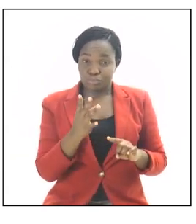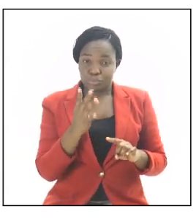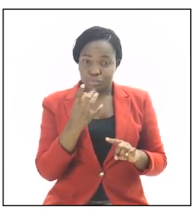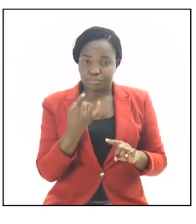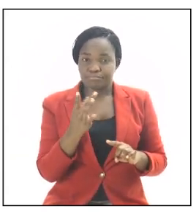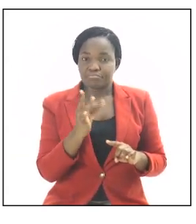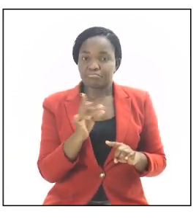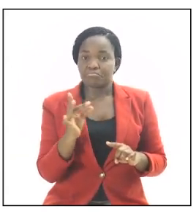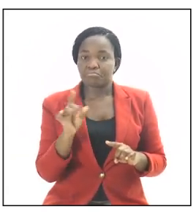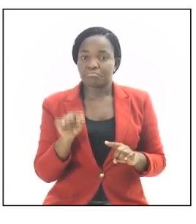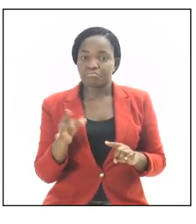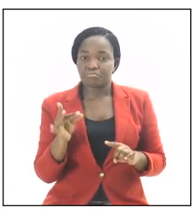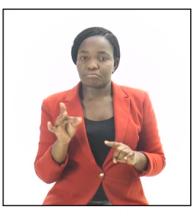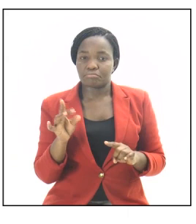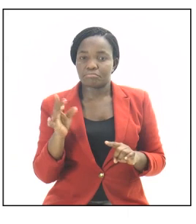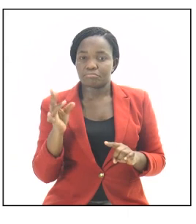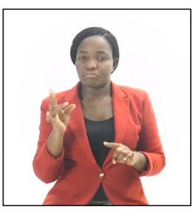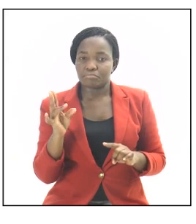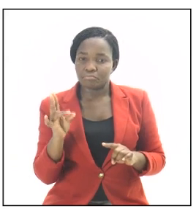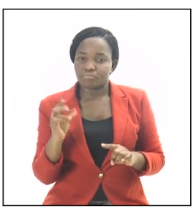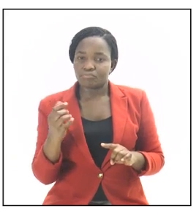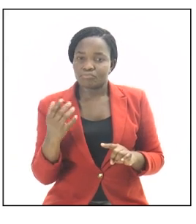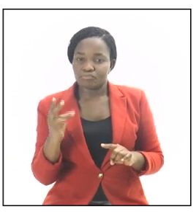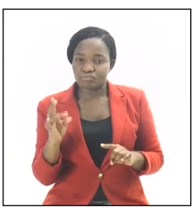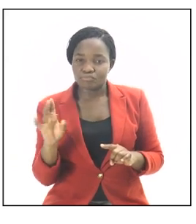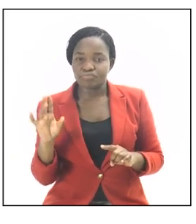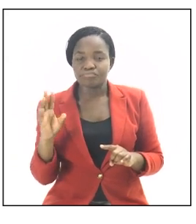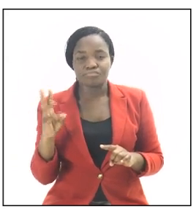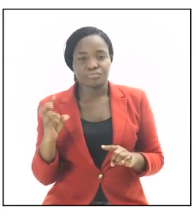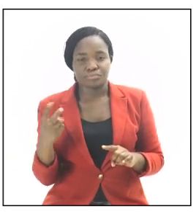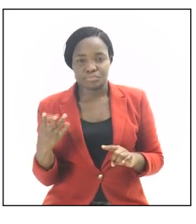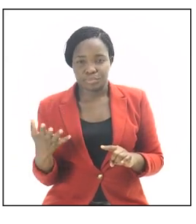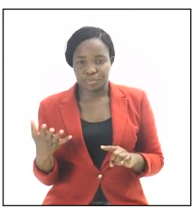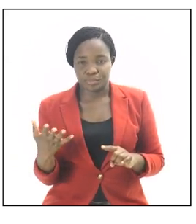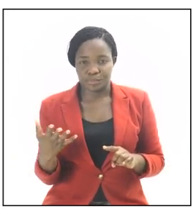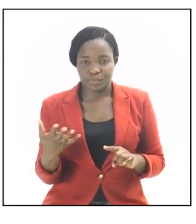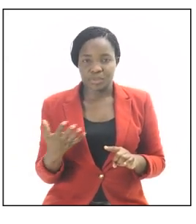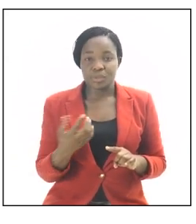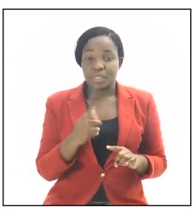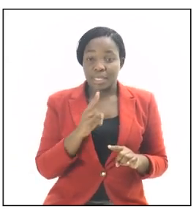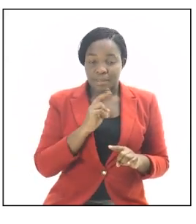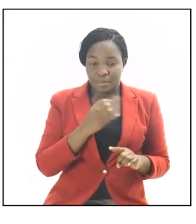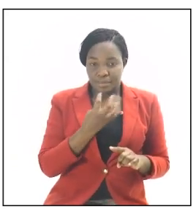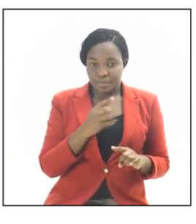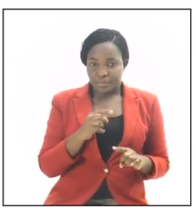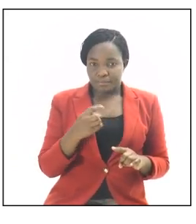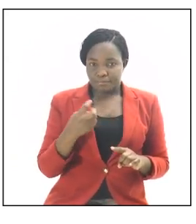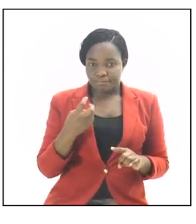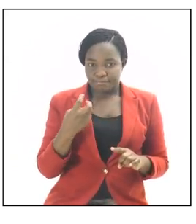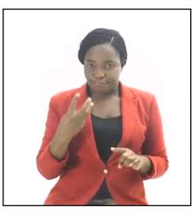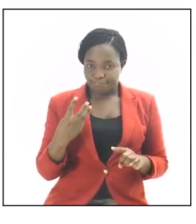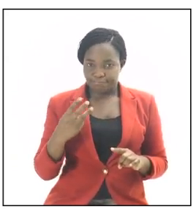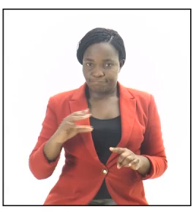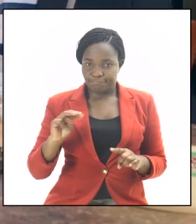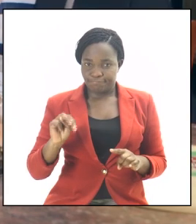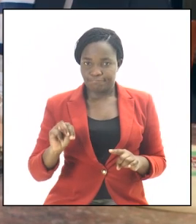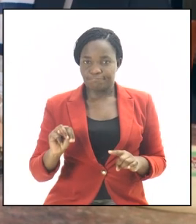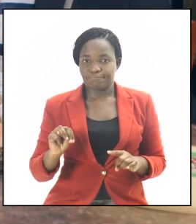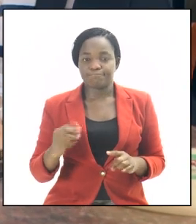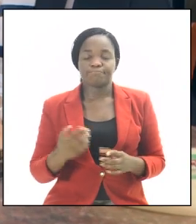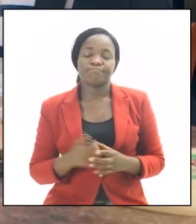31.8309886183. But that is the diameter. To find the radius, we must